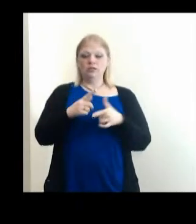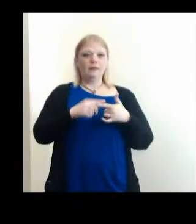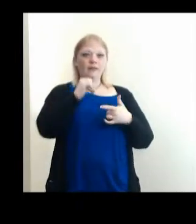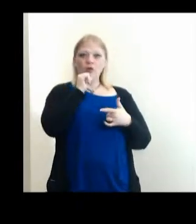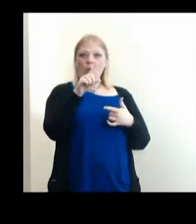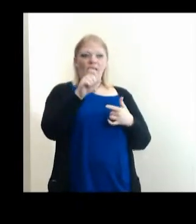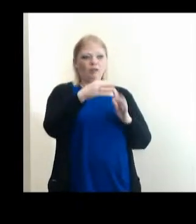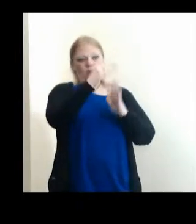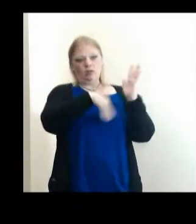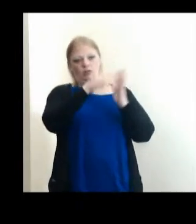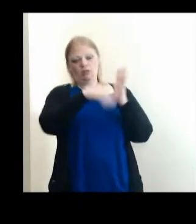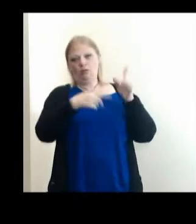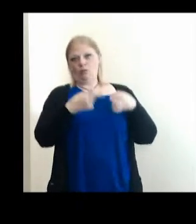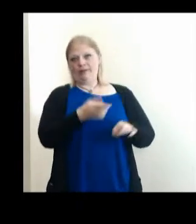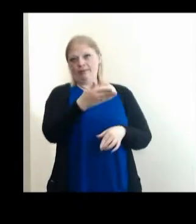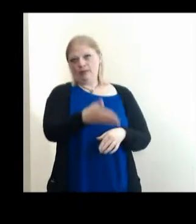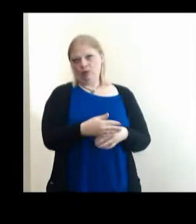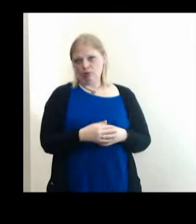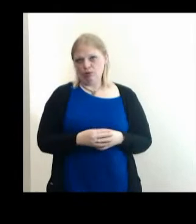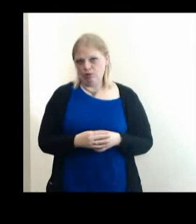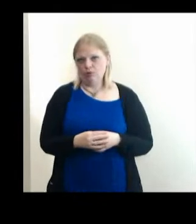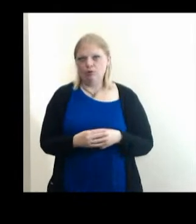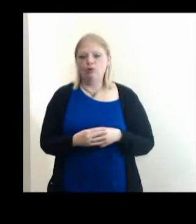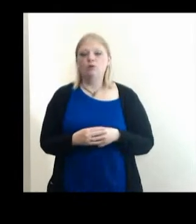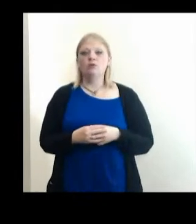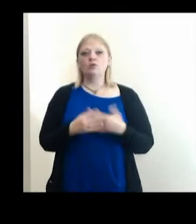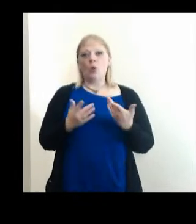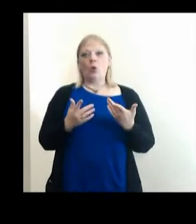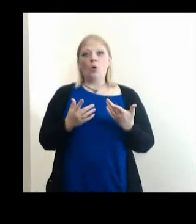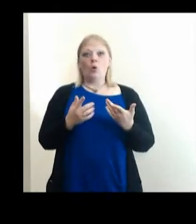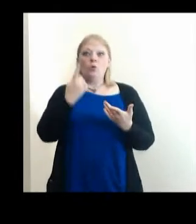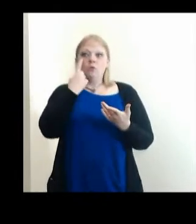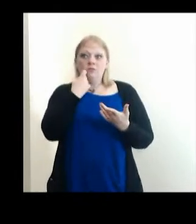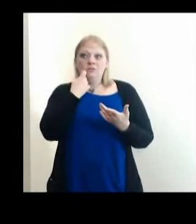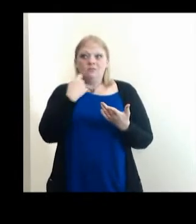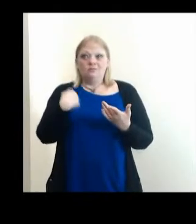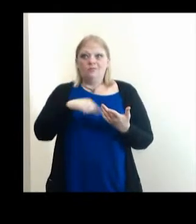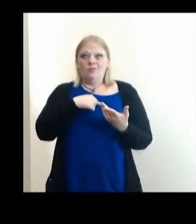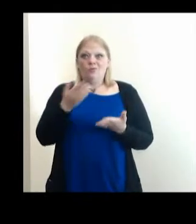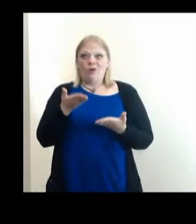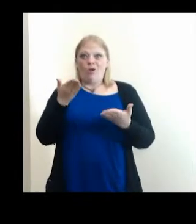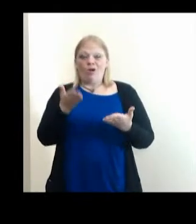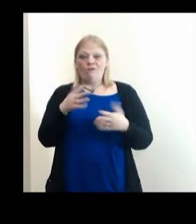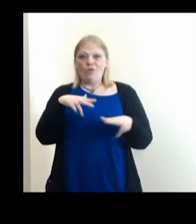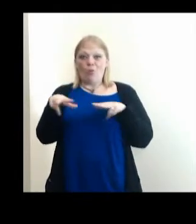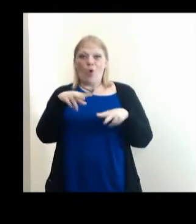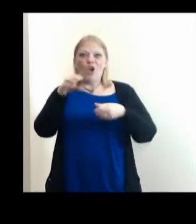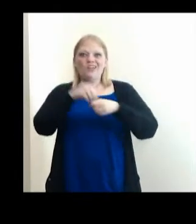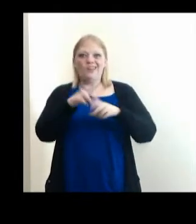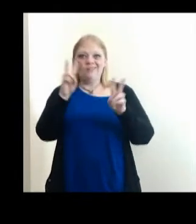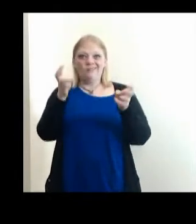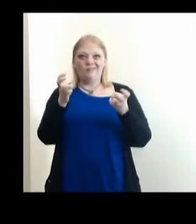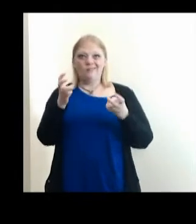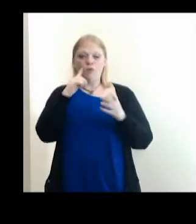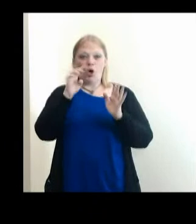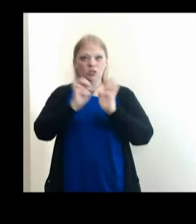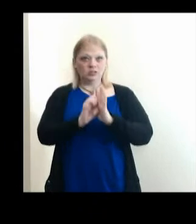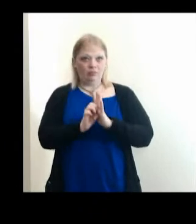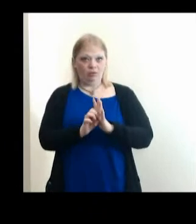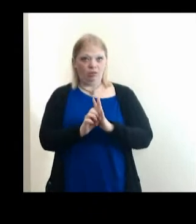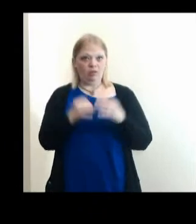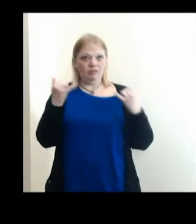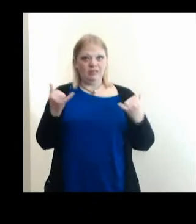clinic. However, most days we are allowing walk-ins, usually in the afternoon. So for example, today we are